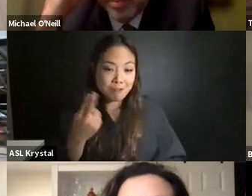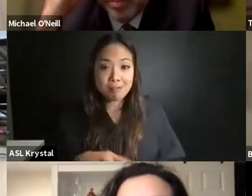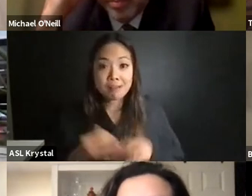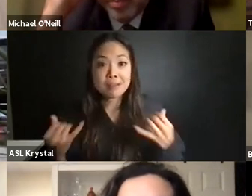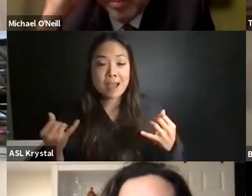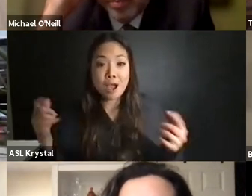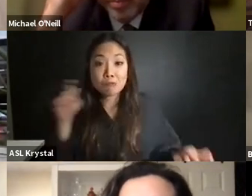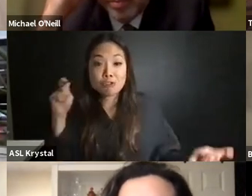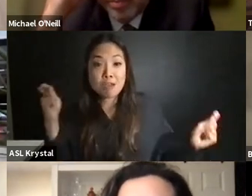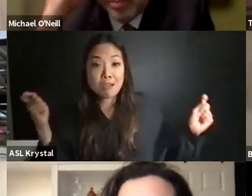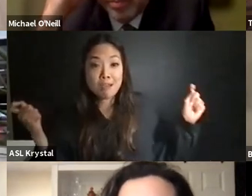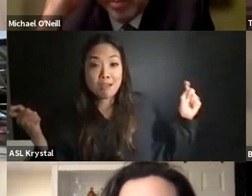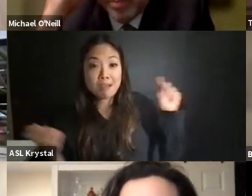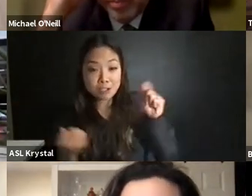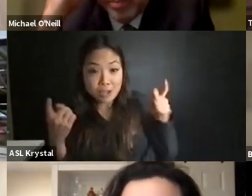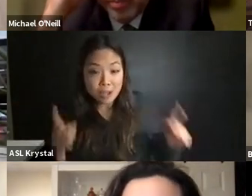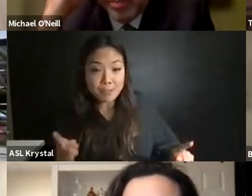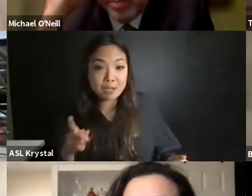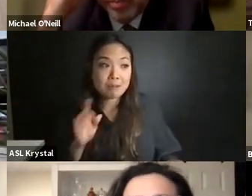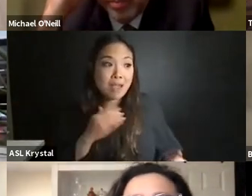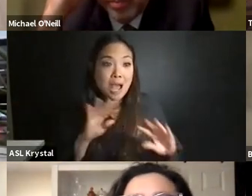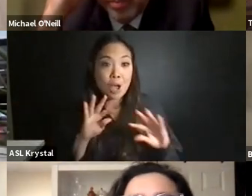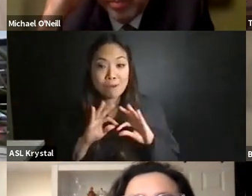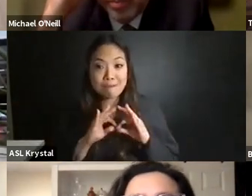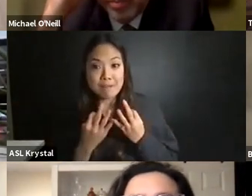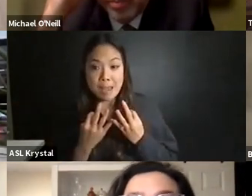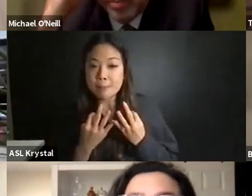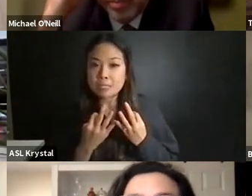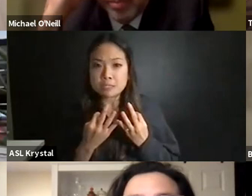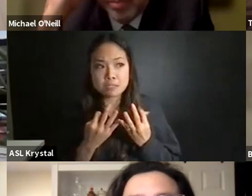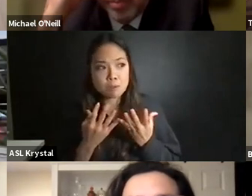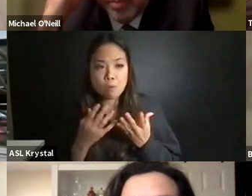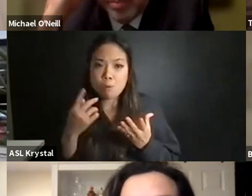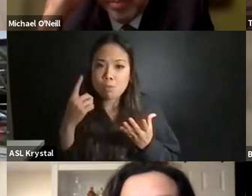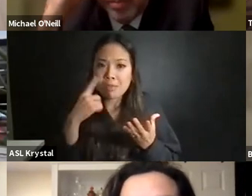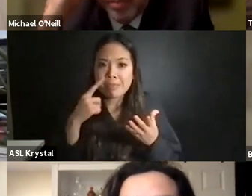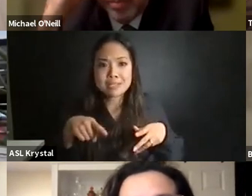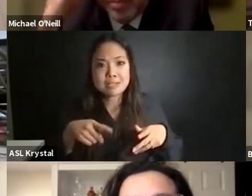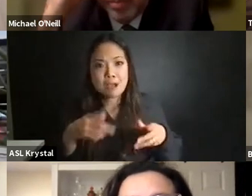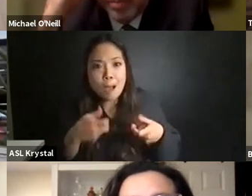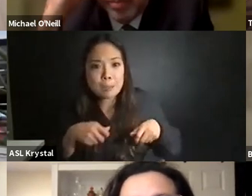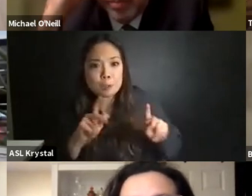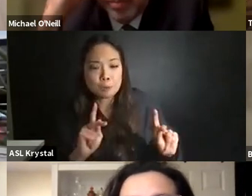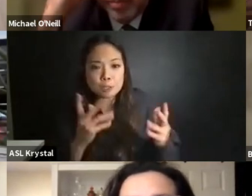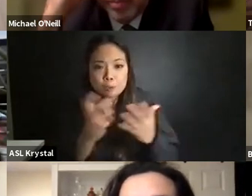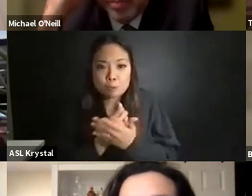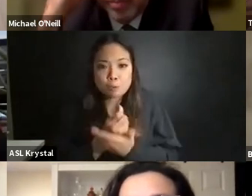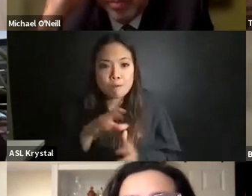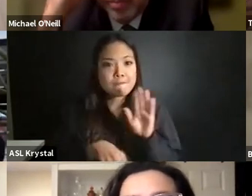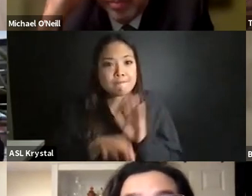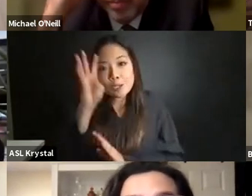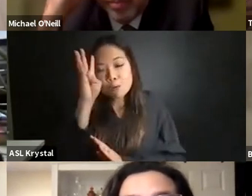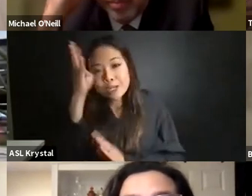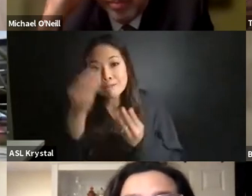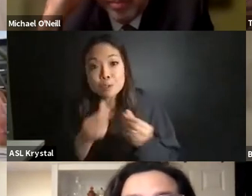change and our family's assertion is this is an opportunity for to find creative solutions that are efficient but also